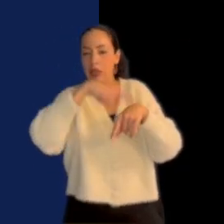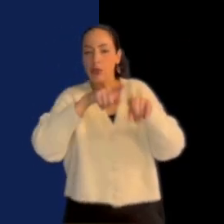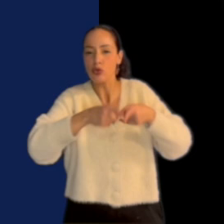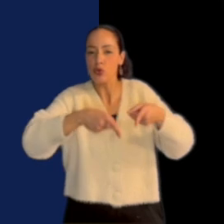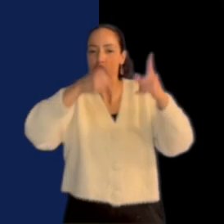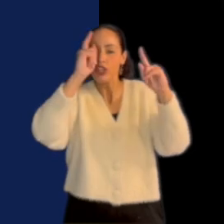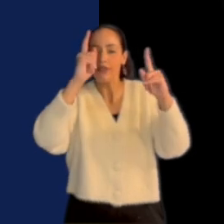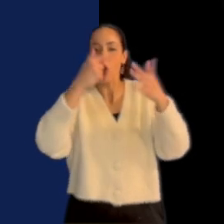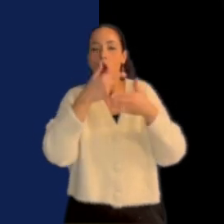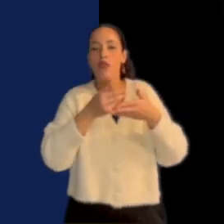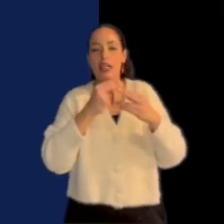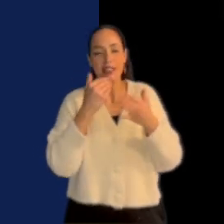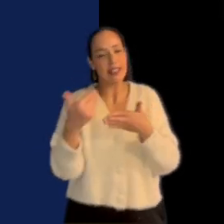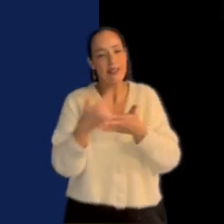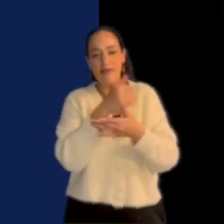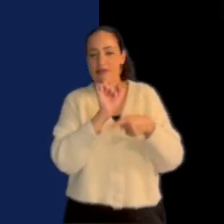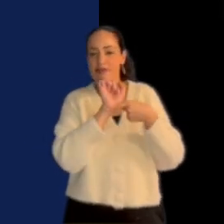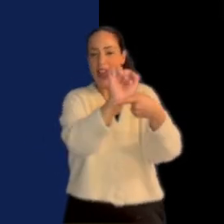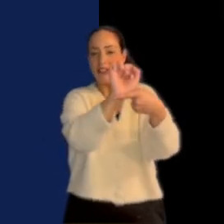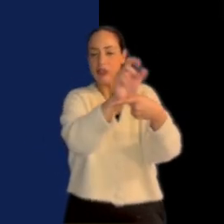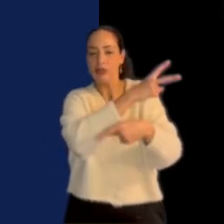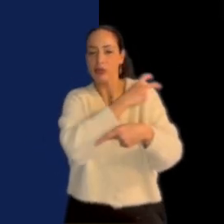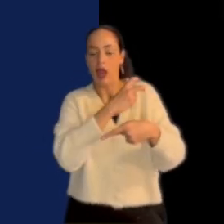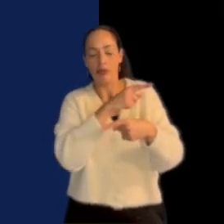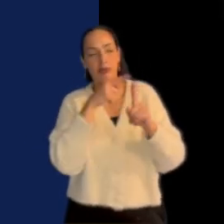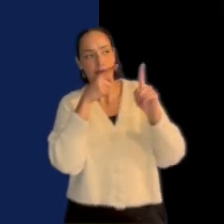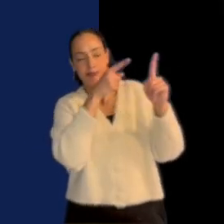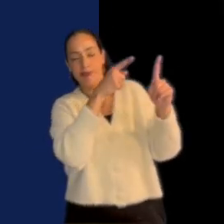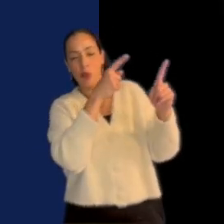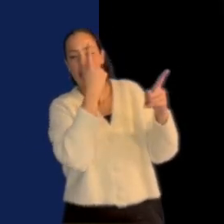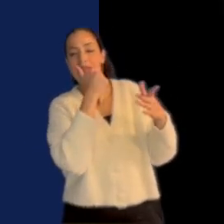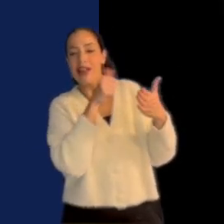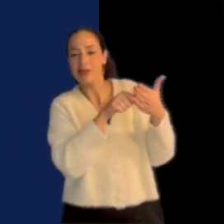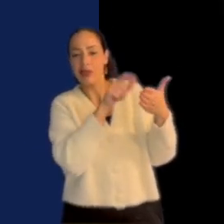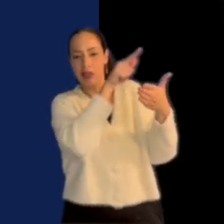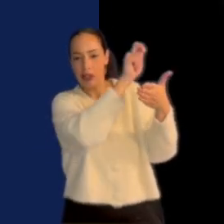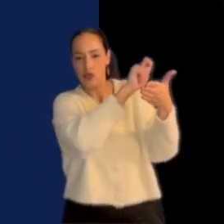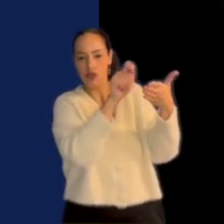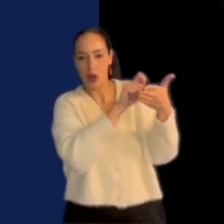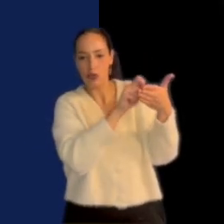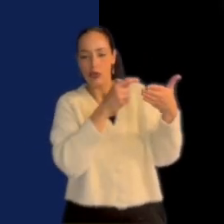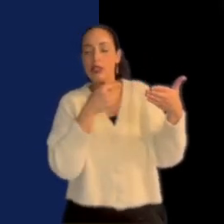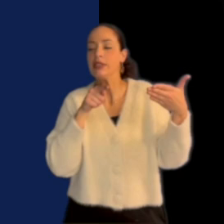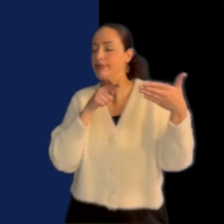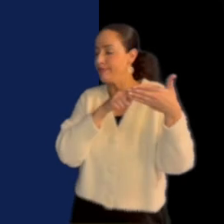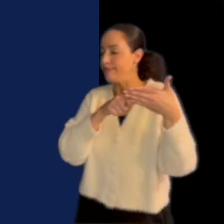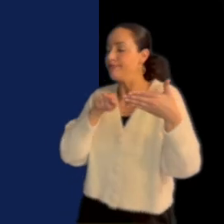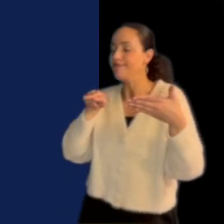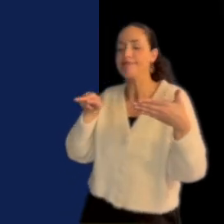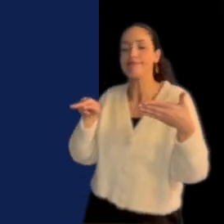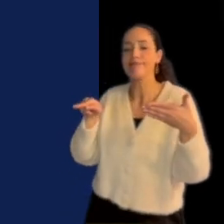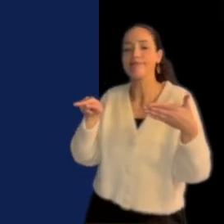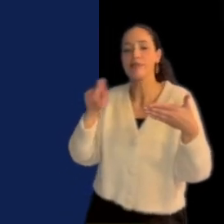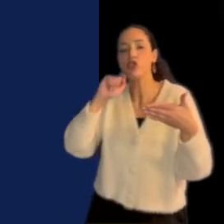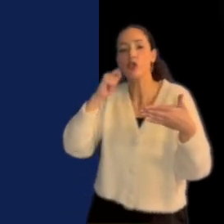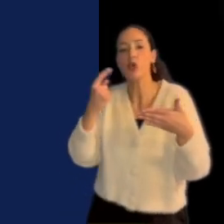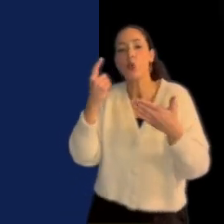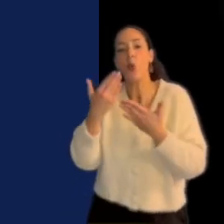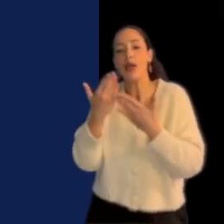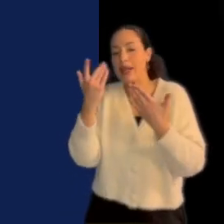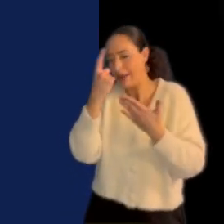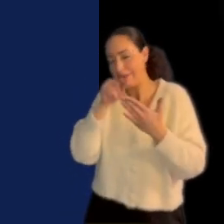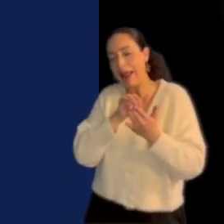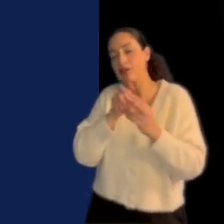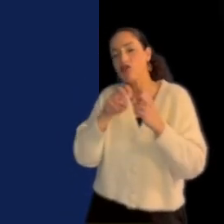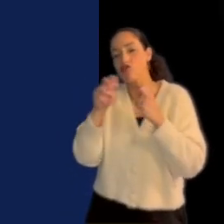the meeting, the Chief of Defence Staff wrote how it was his wish that she would one day be able to travel there. Whether it was this